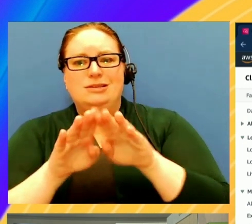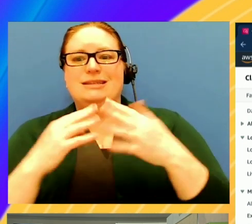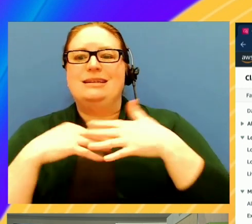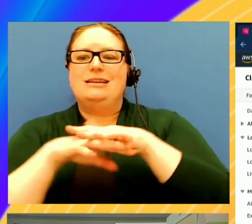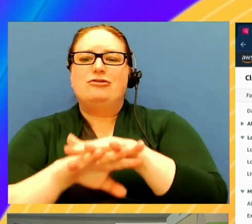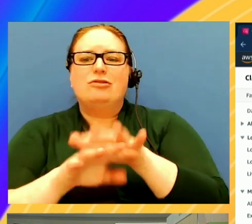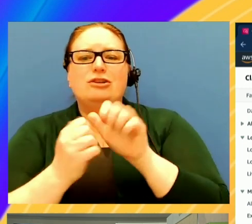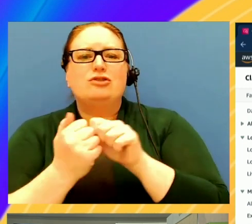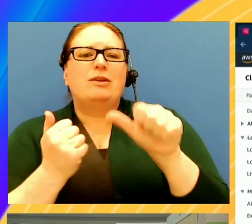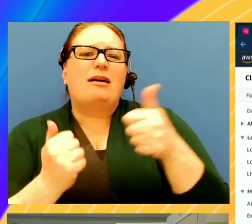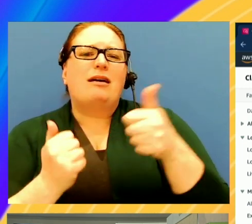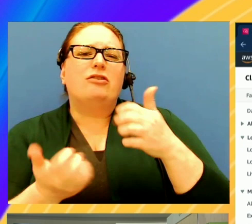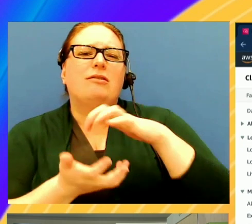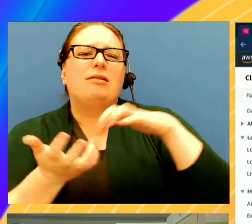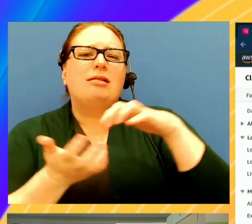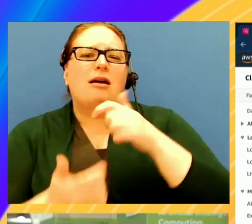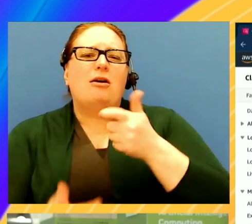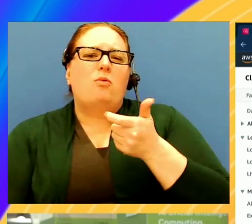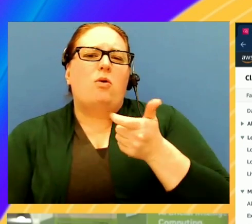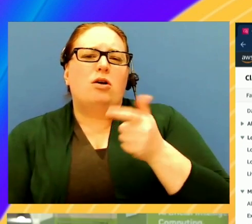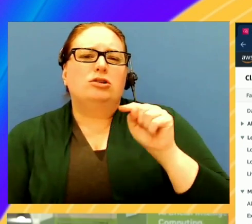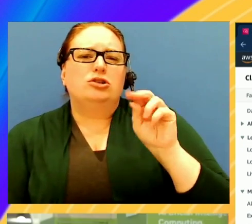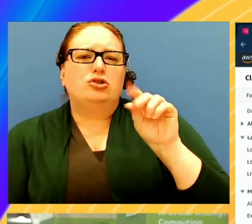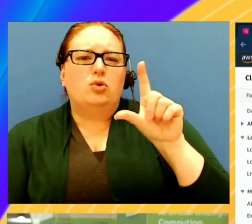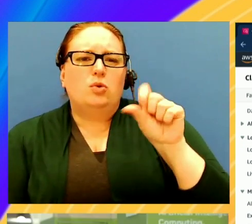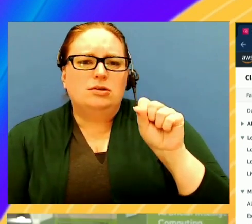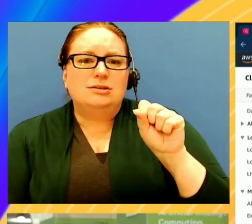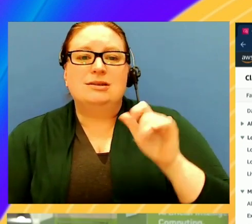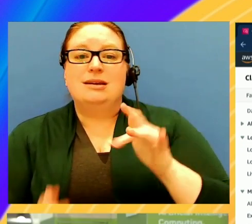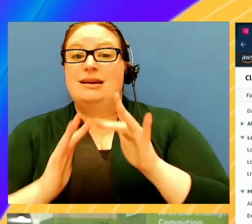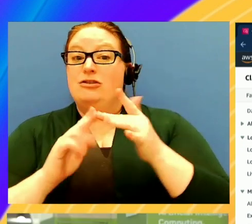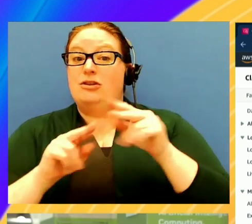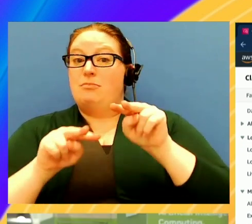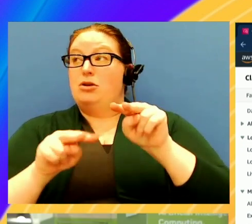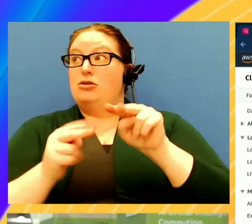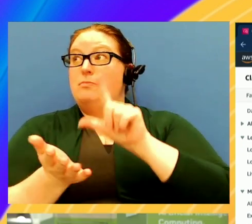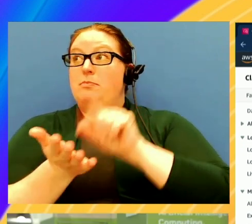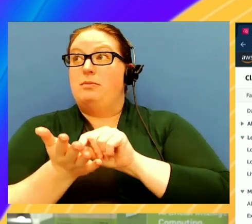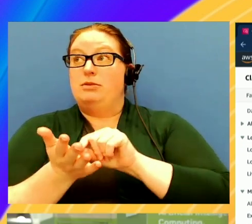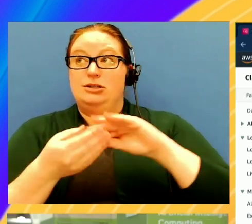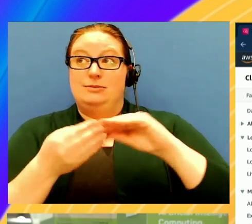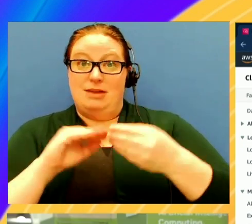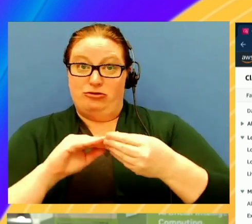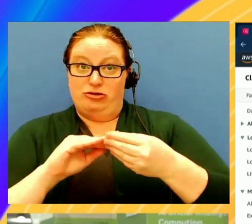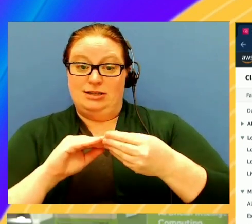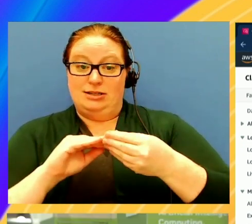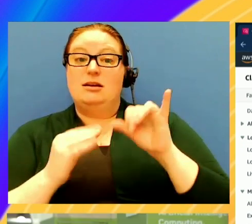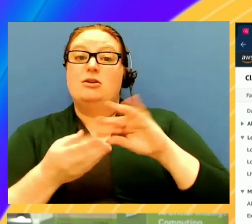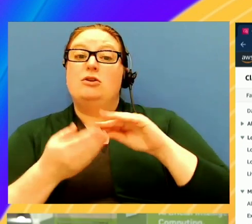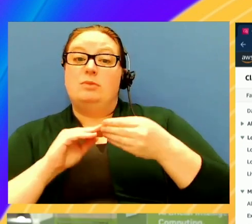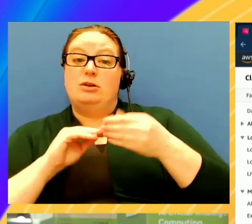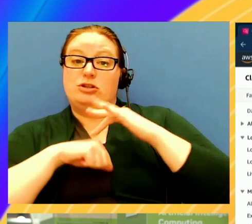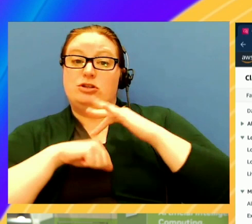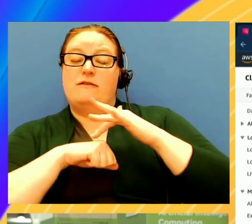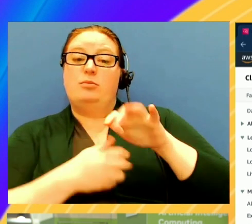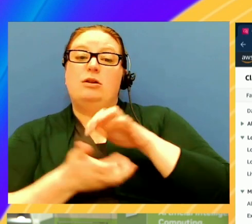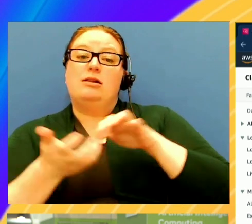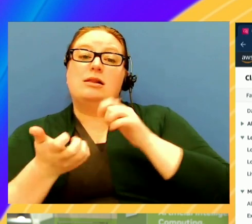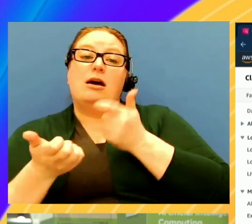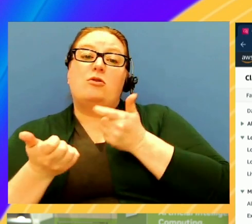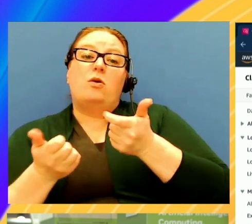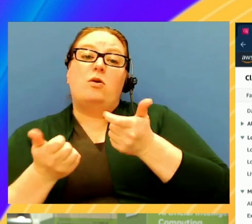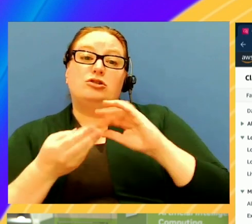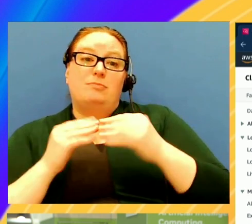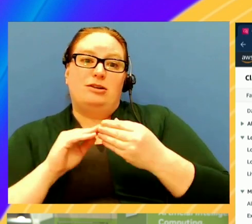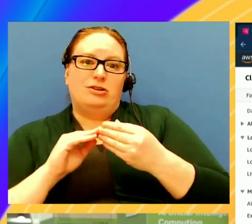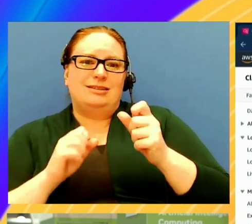other CloudWatch tools. Internet Monitor publishes metrics, and those metrics are available in CloudWatch metrics under the